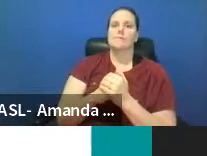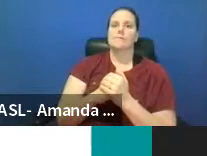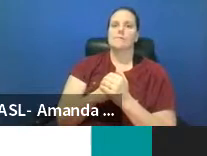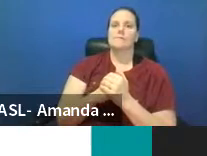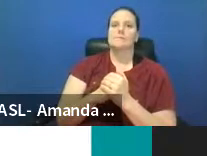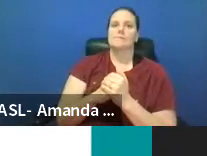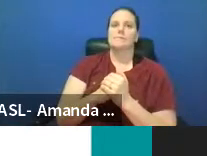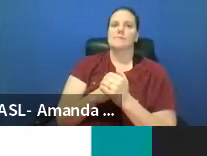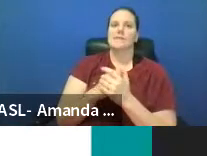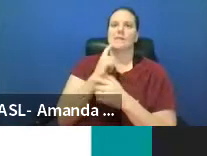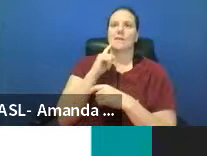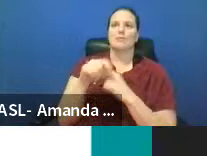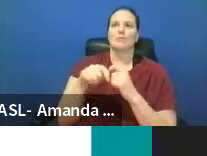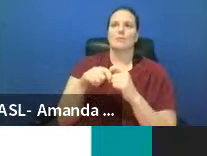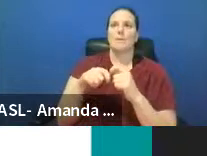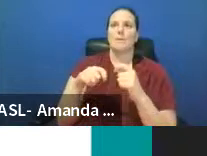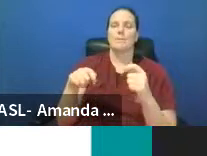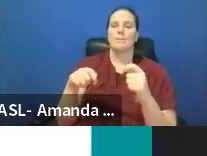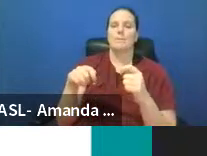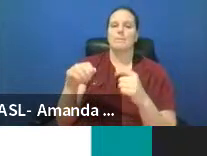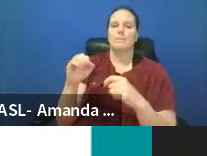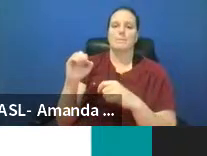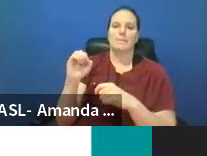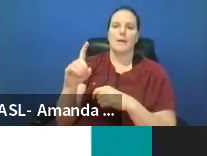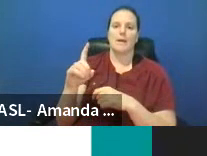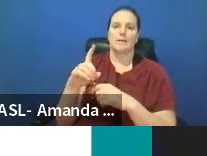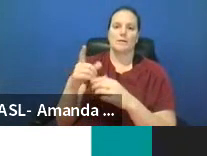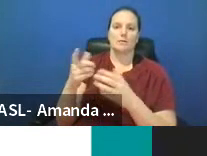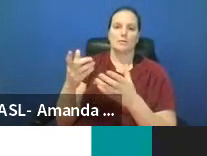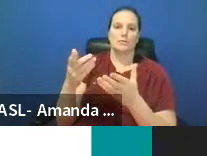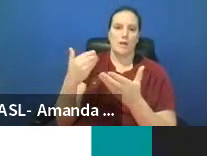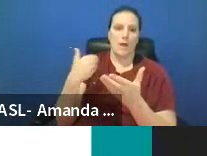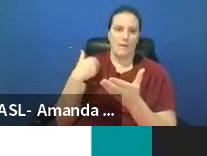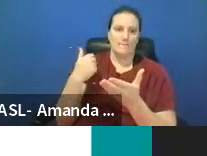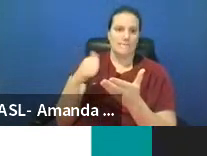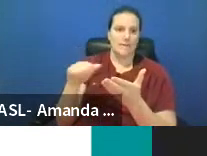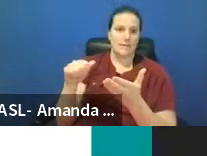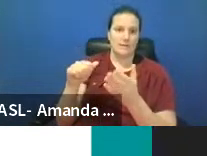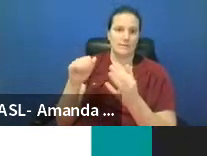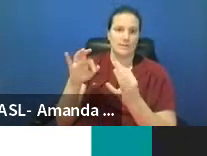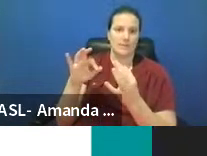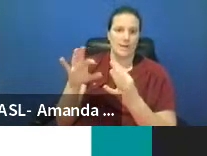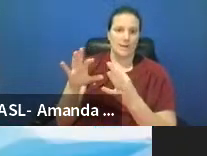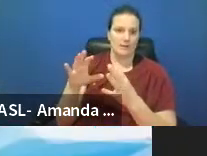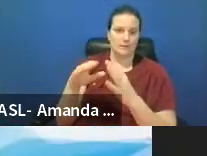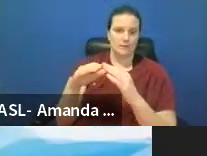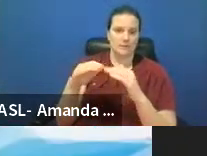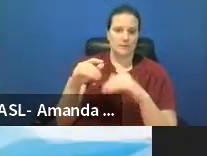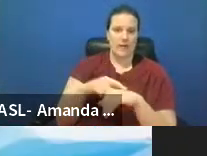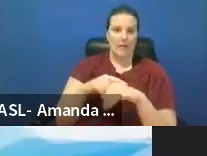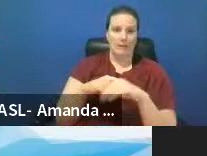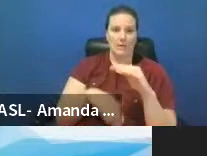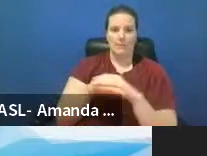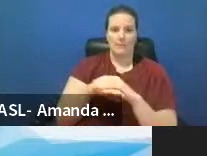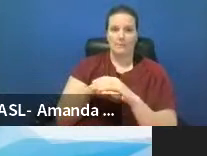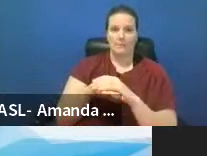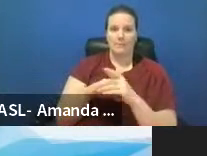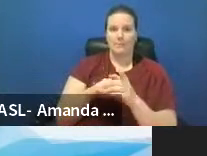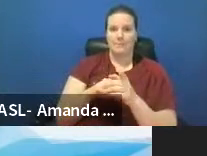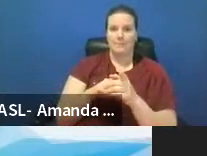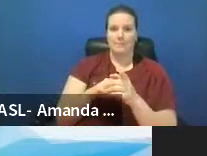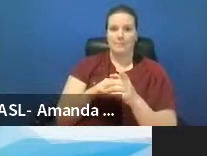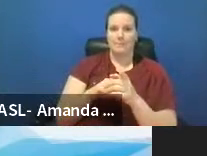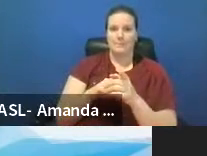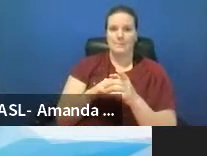I think it's just wrap up. So Ed, do you have any feedback? We're right at the time.